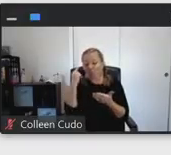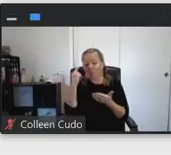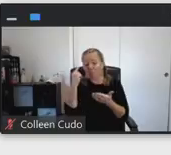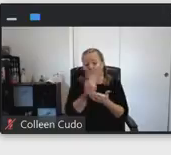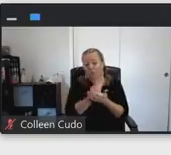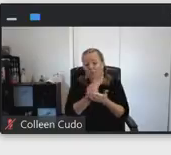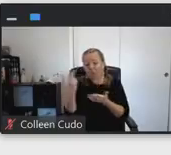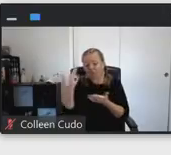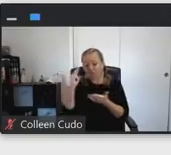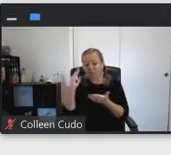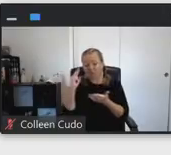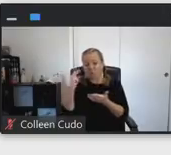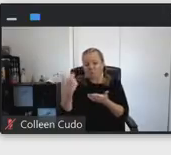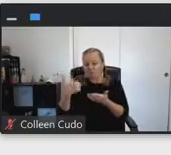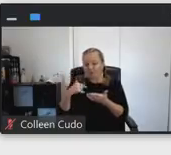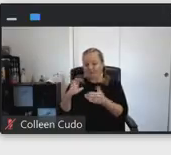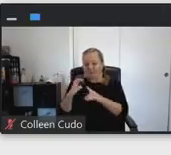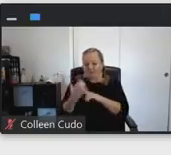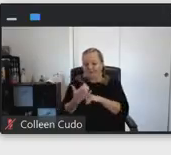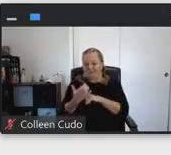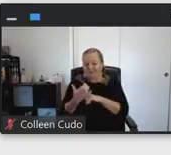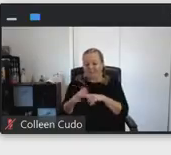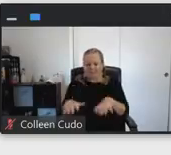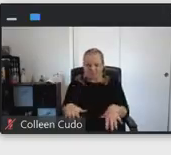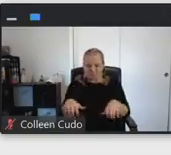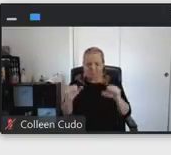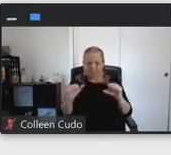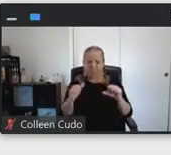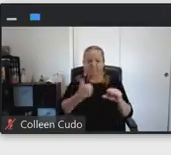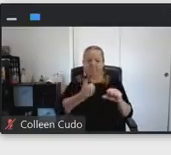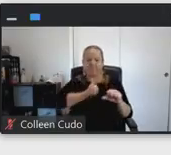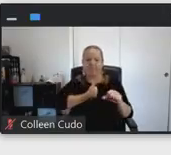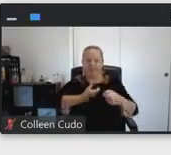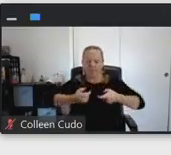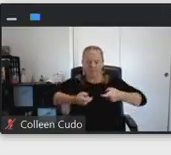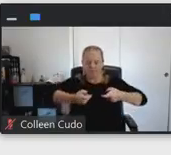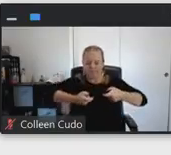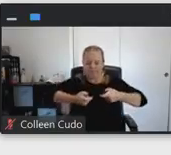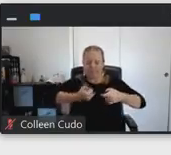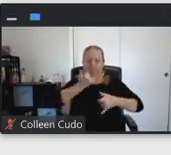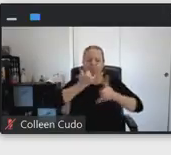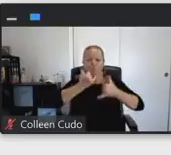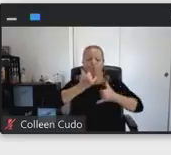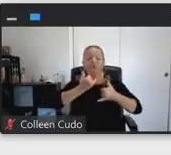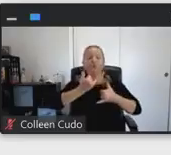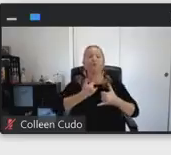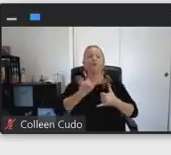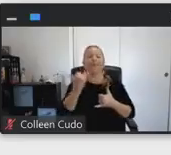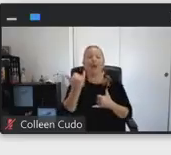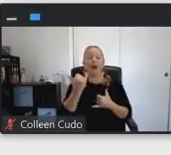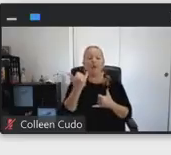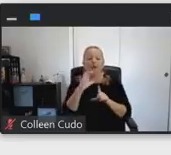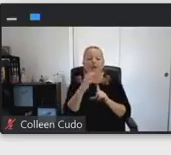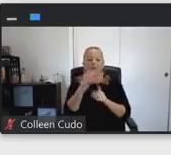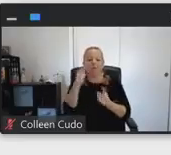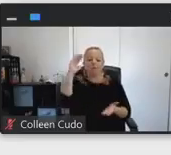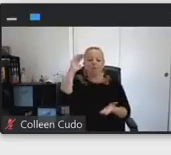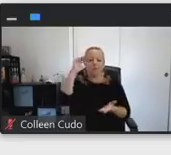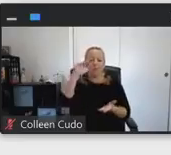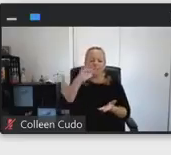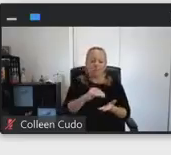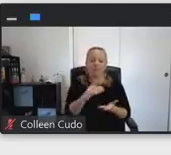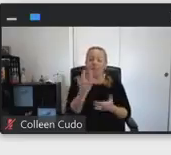reason that we were able to do that, beyond just the fact that we've had less cases now than we did during June, is because